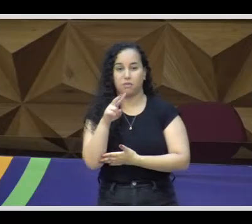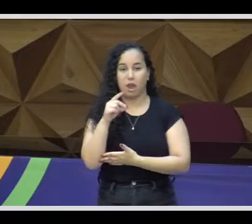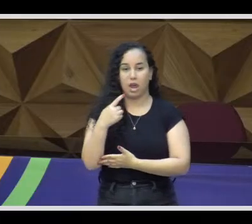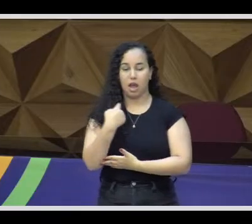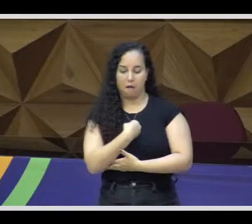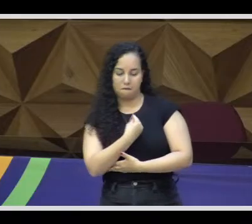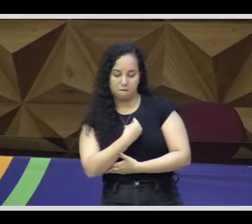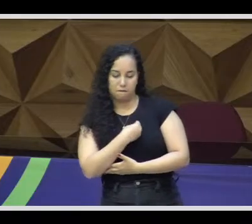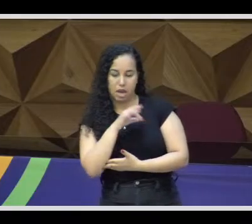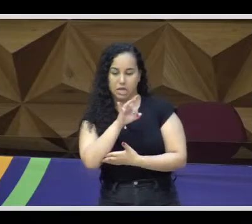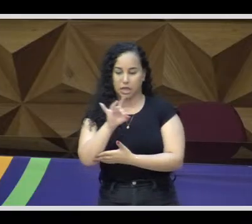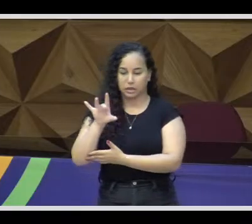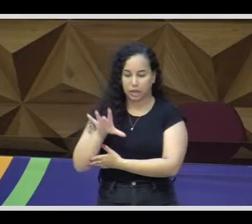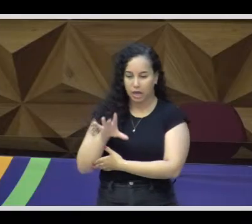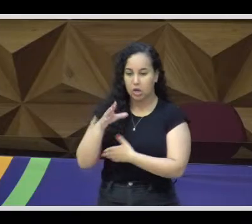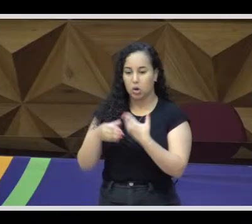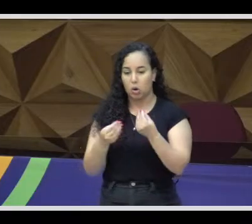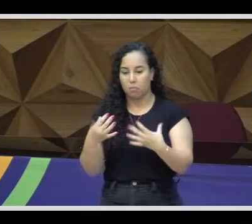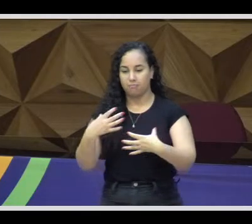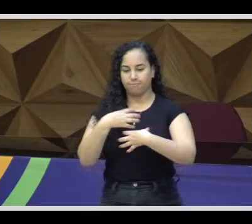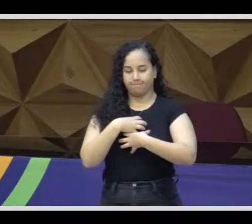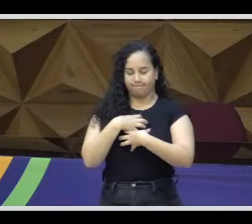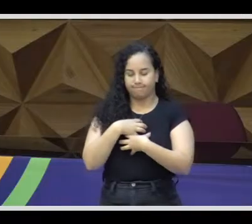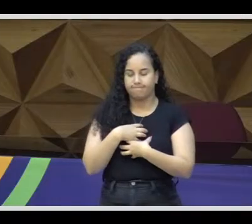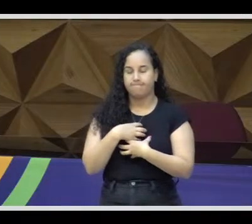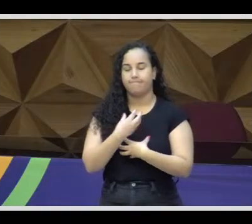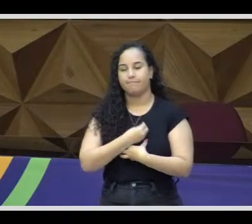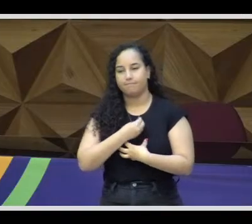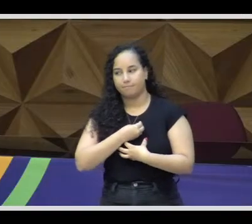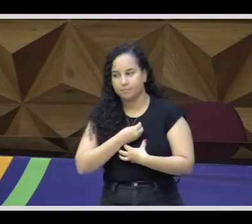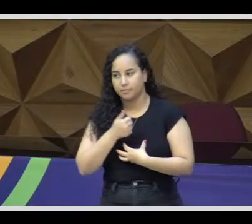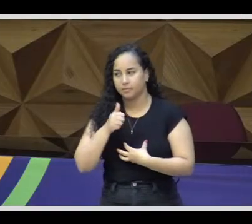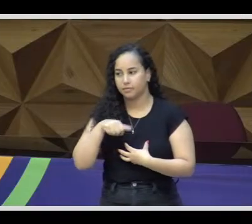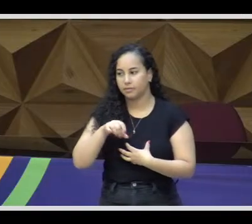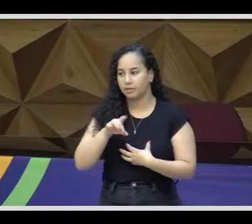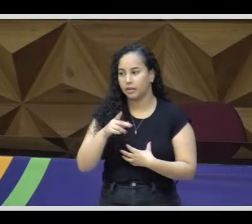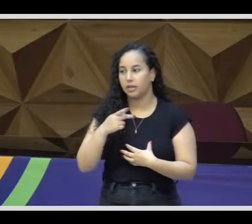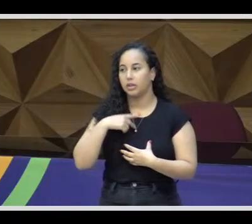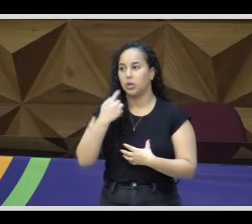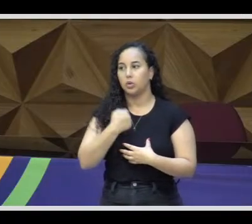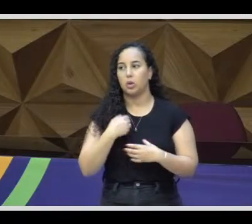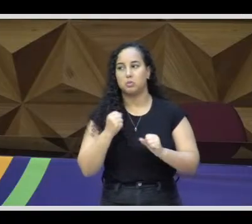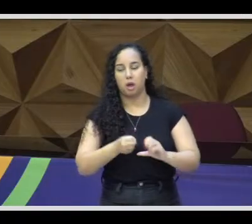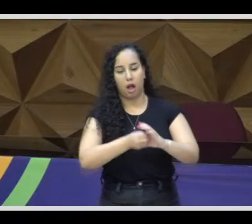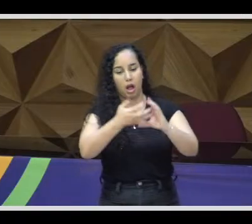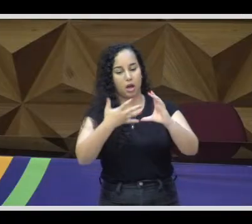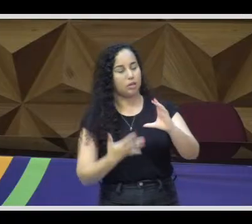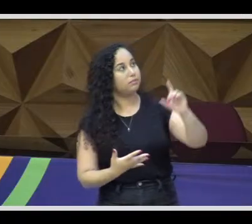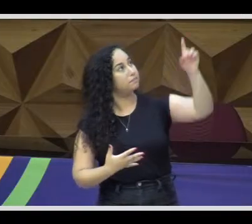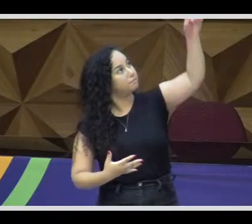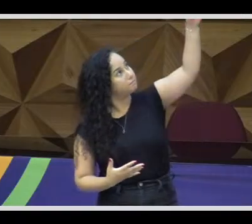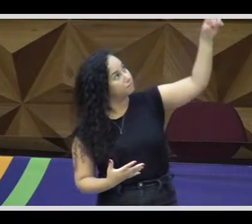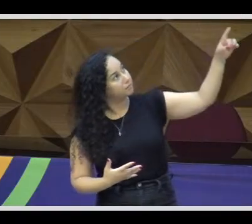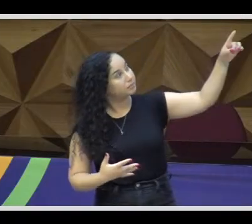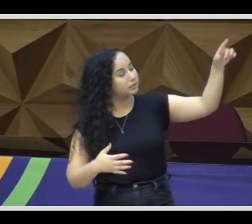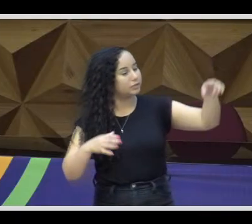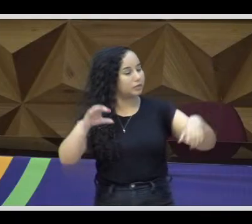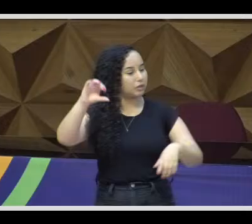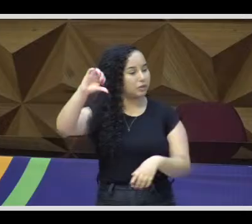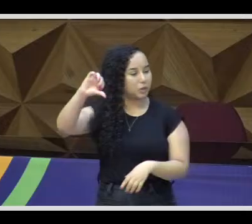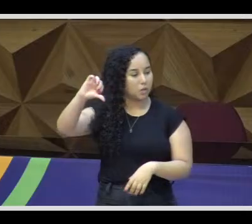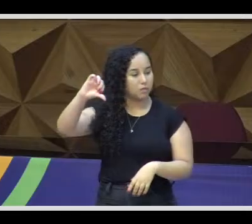lives, how they feel their lives, their values, their attitudes, so we can classify them in these 9